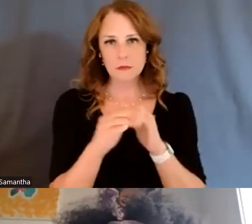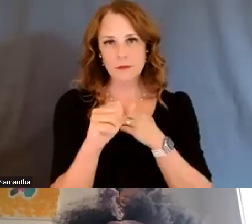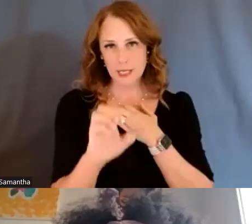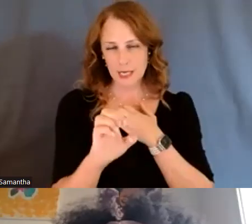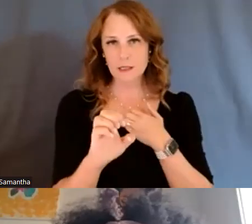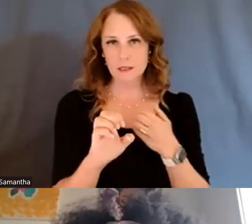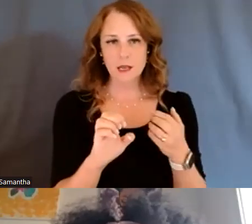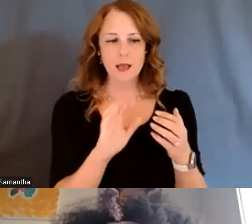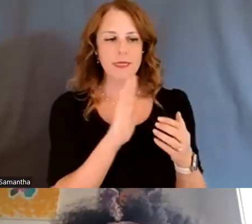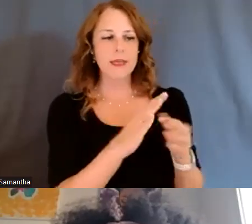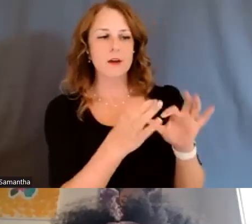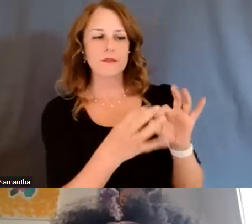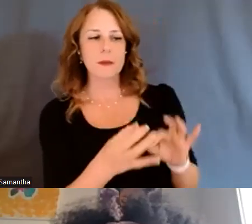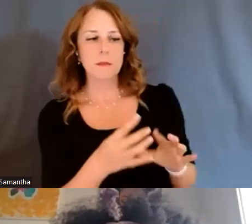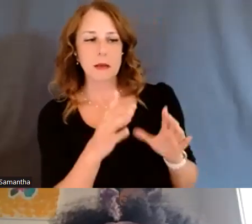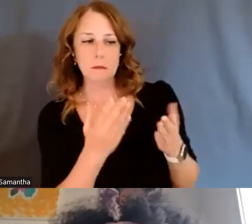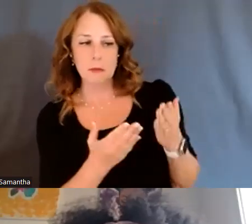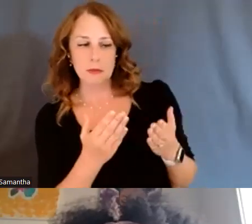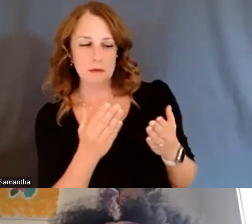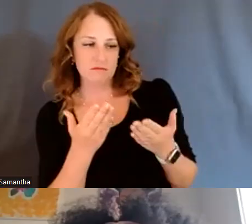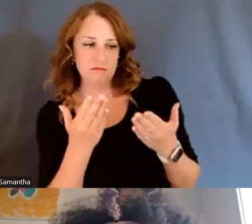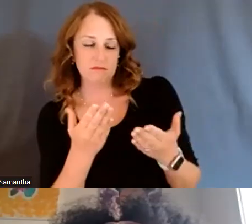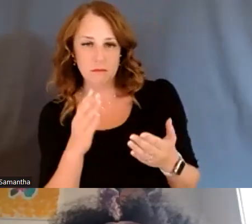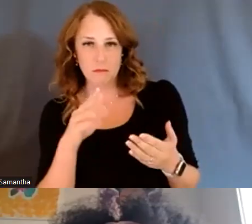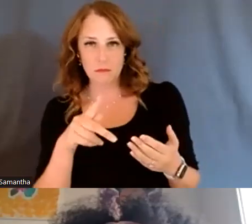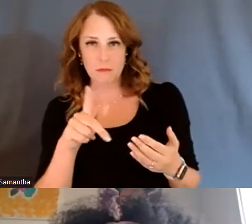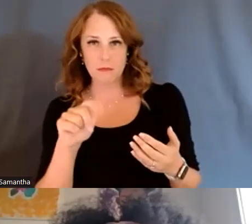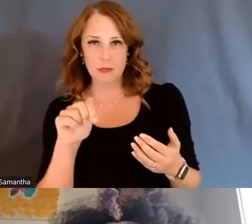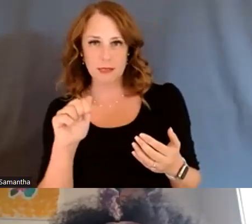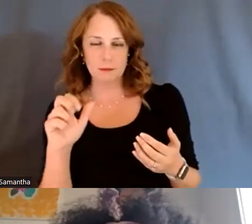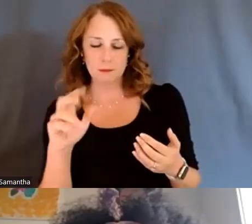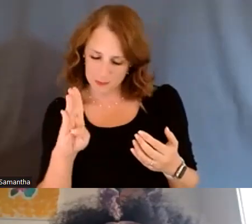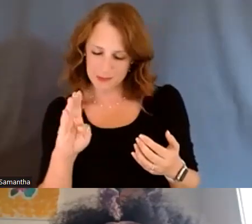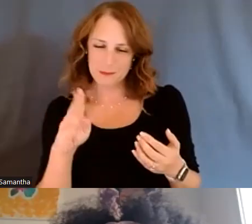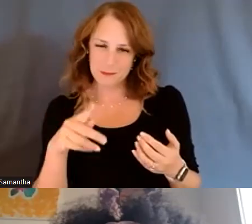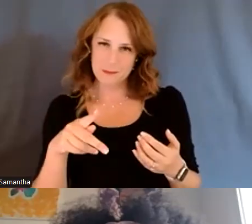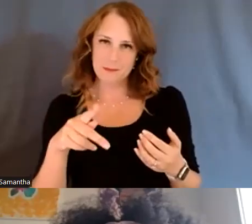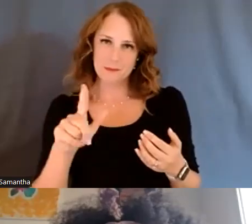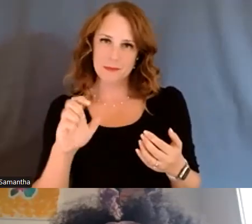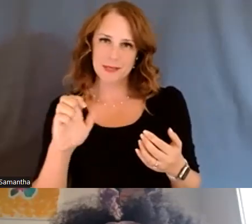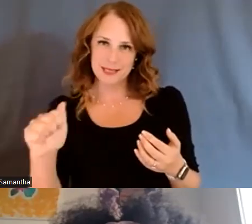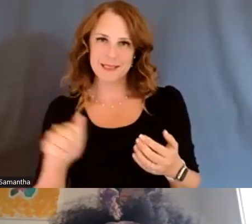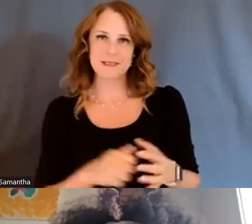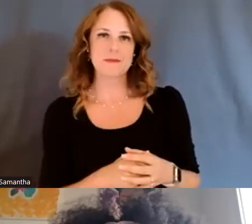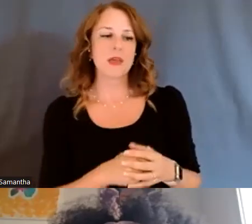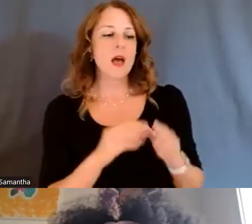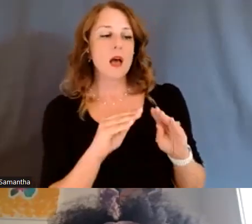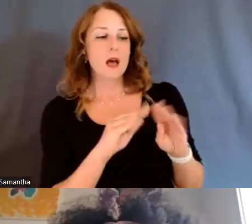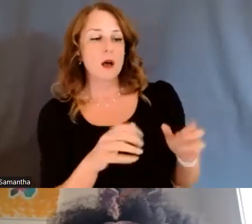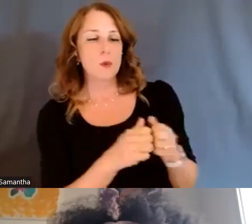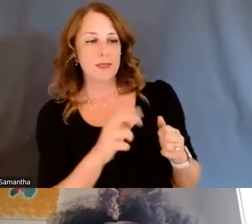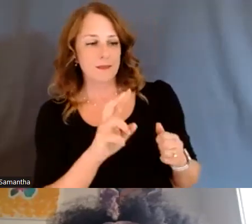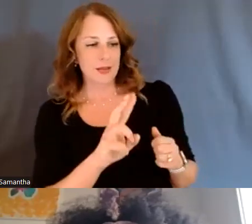about a possible plea. Ultimately, I think it's important that we make it clear to the victims that we have to make